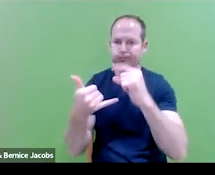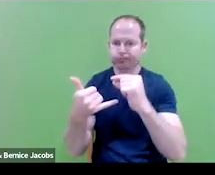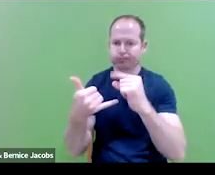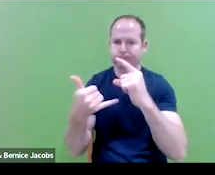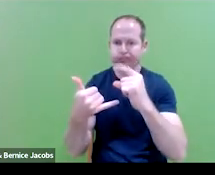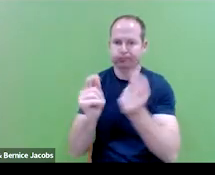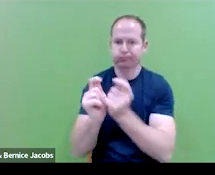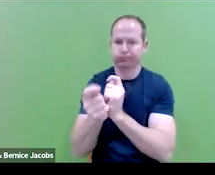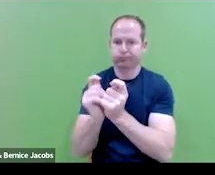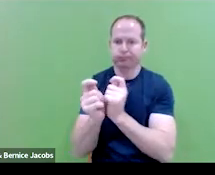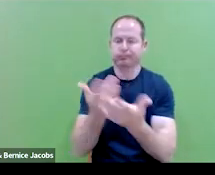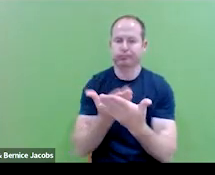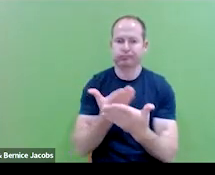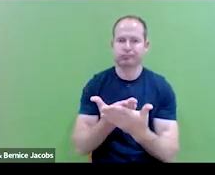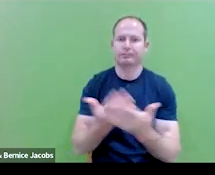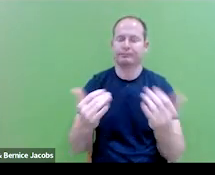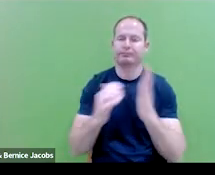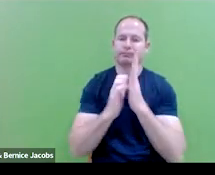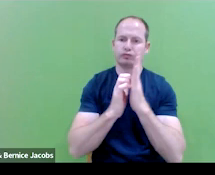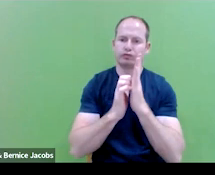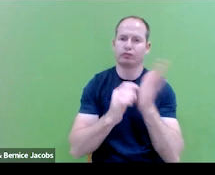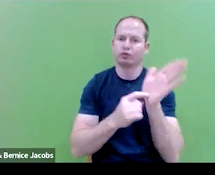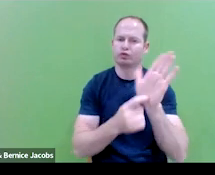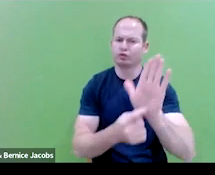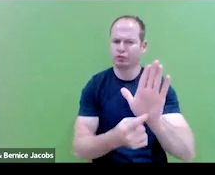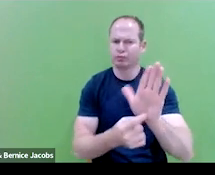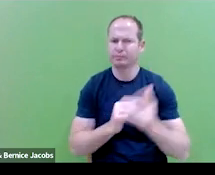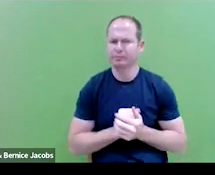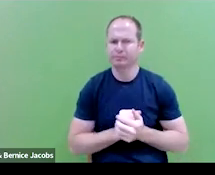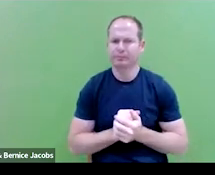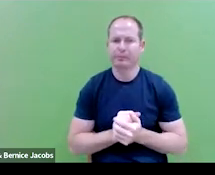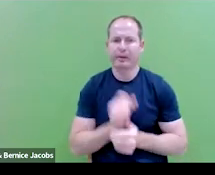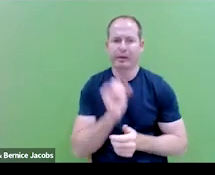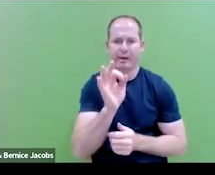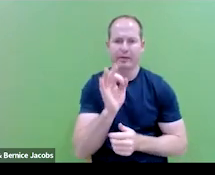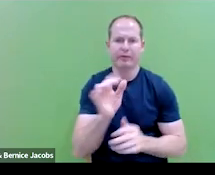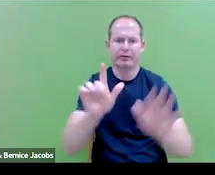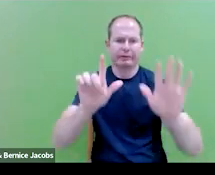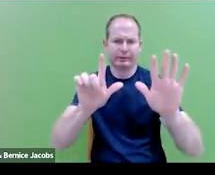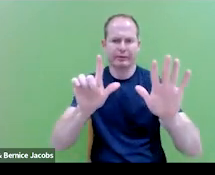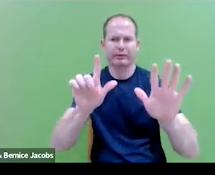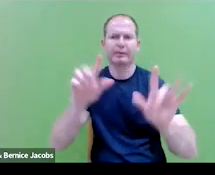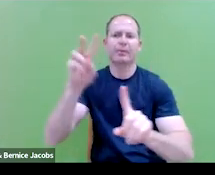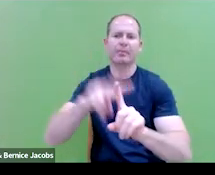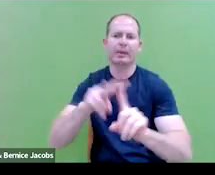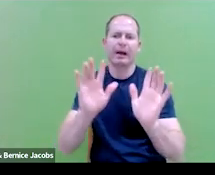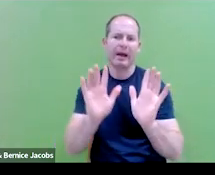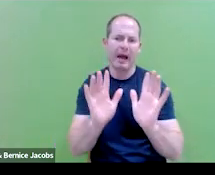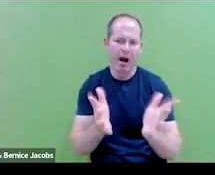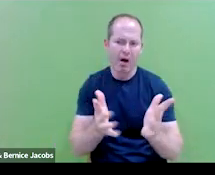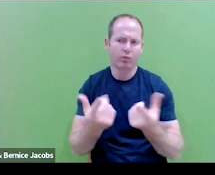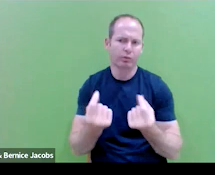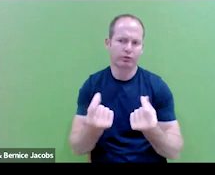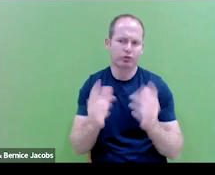So these are just examples to show you what does it look like if we start applying these? How do we think about things slightly differently?